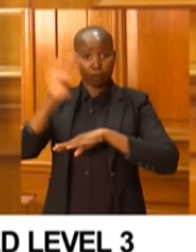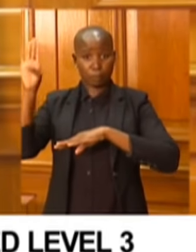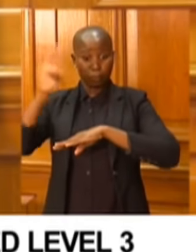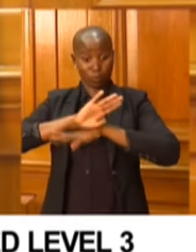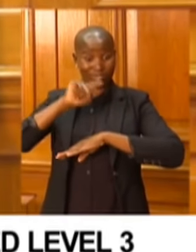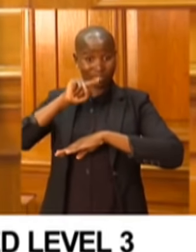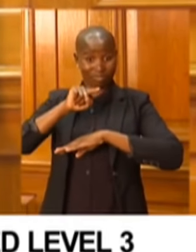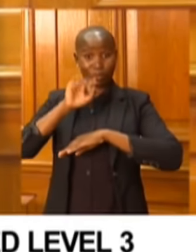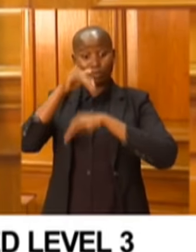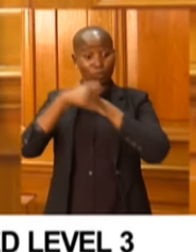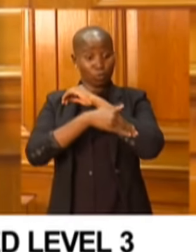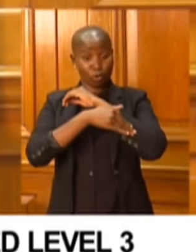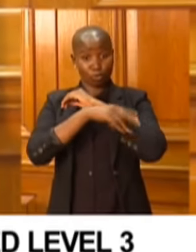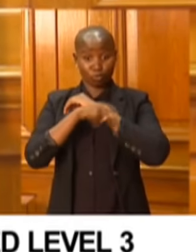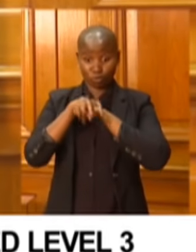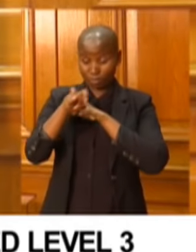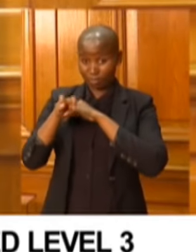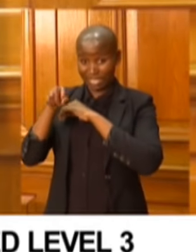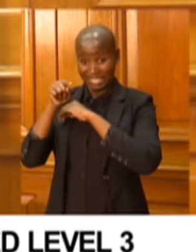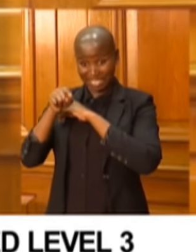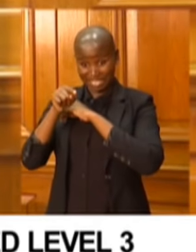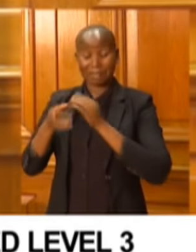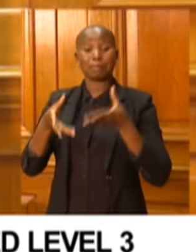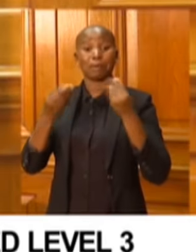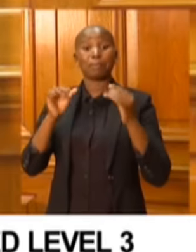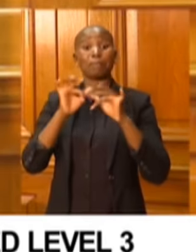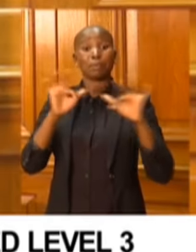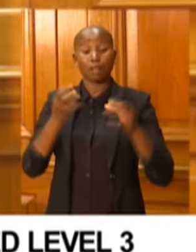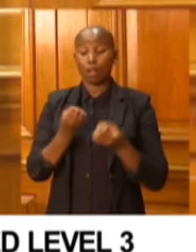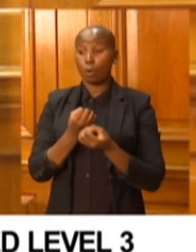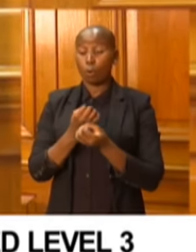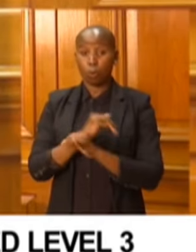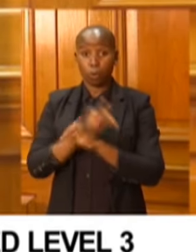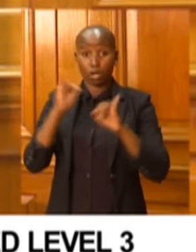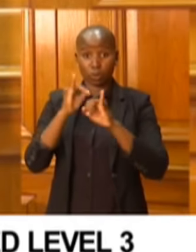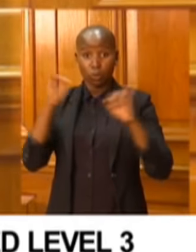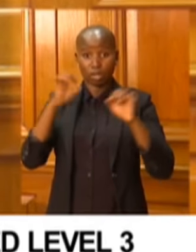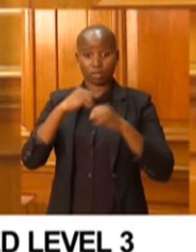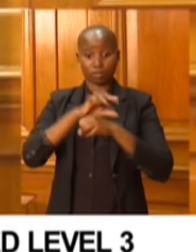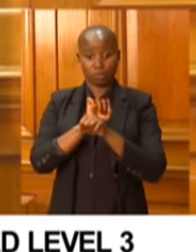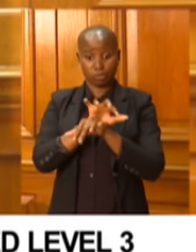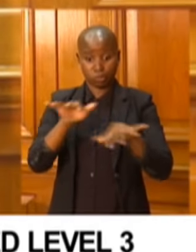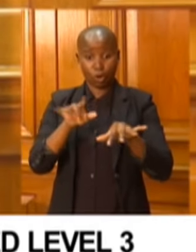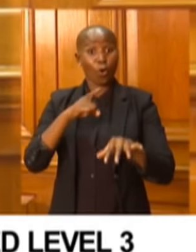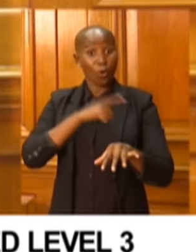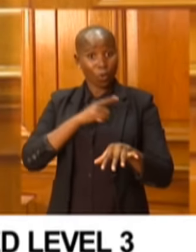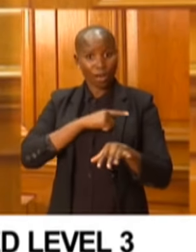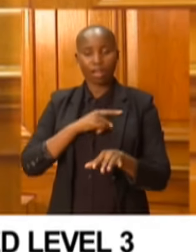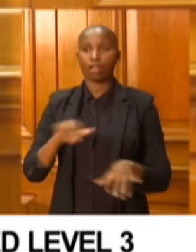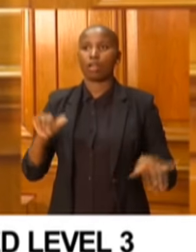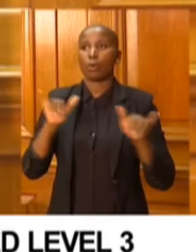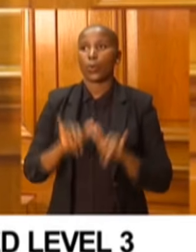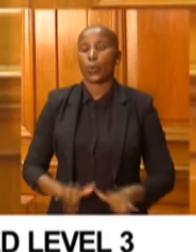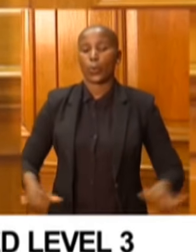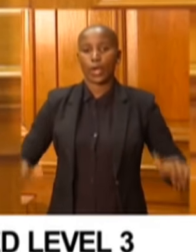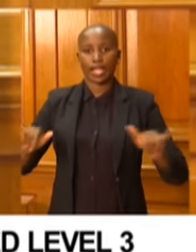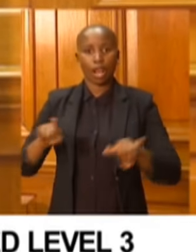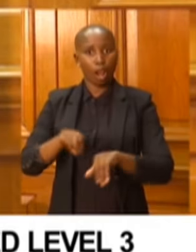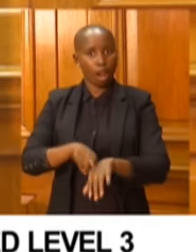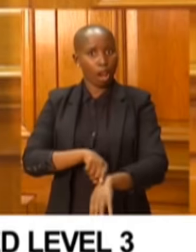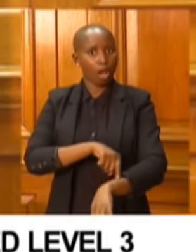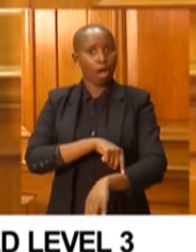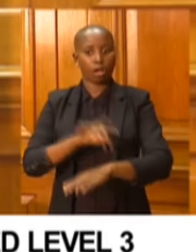has exposed many people to infection as they wait to be processed, and